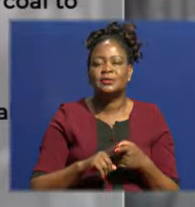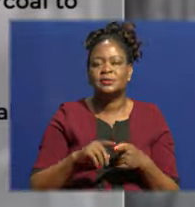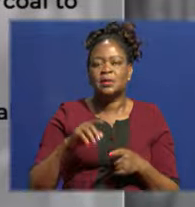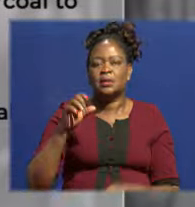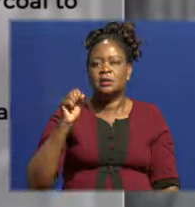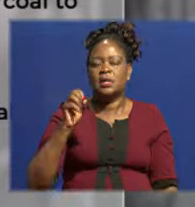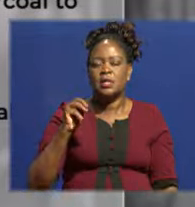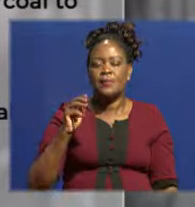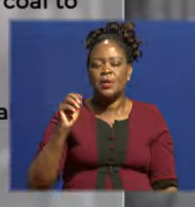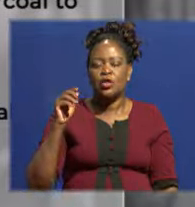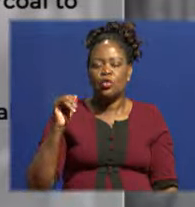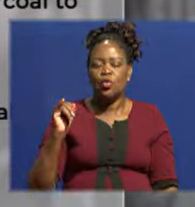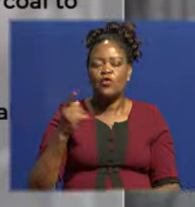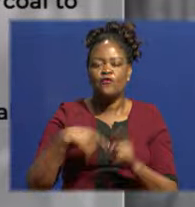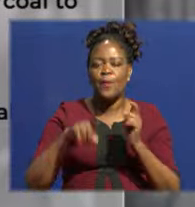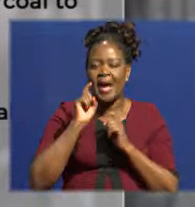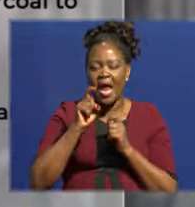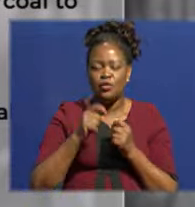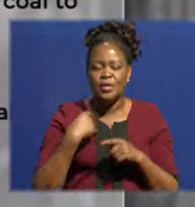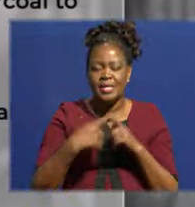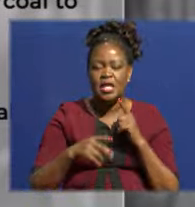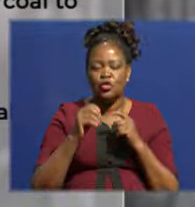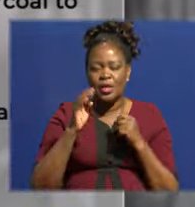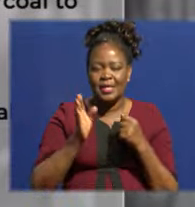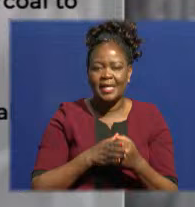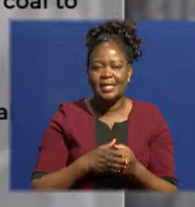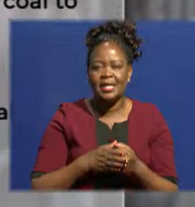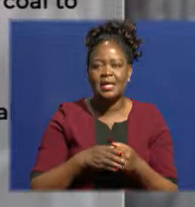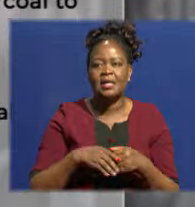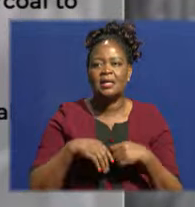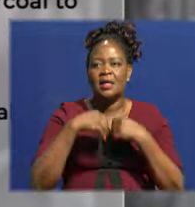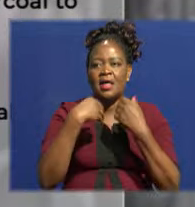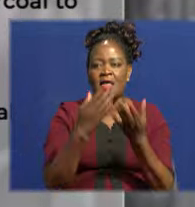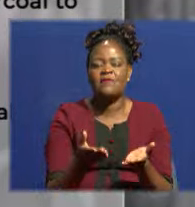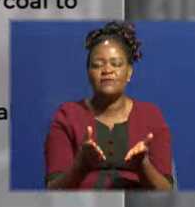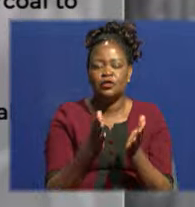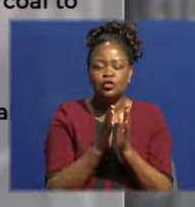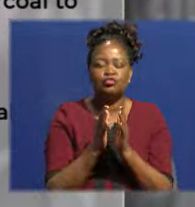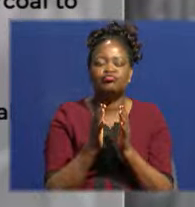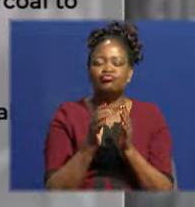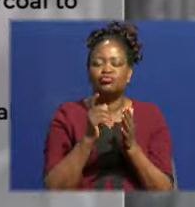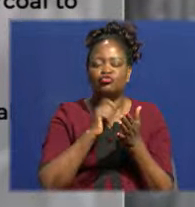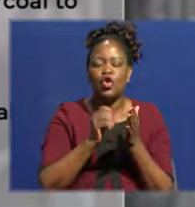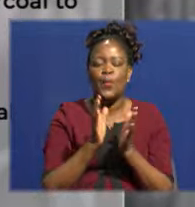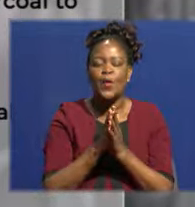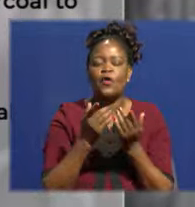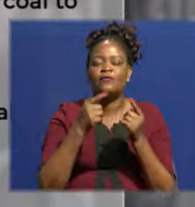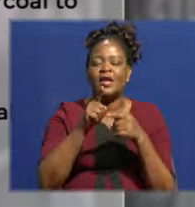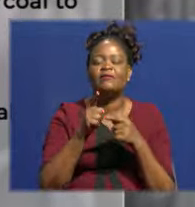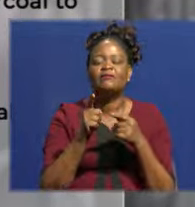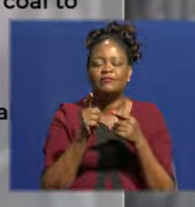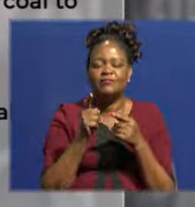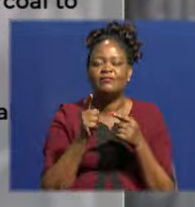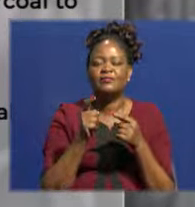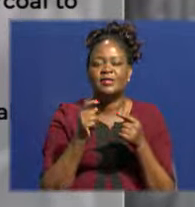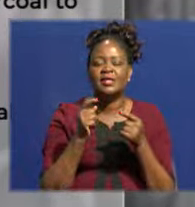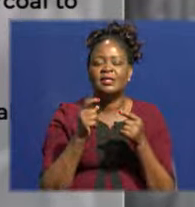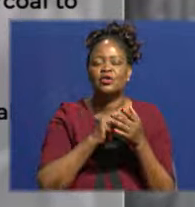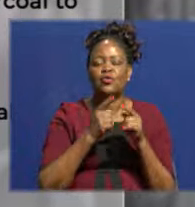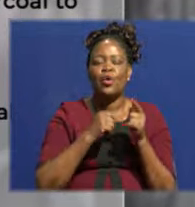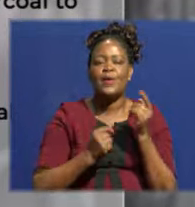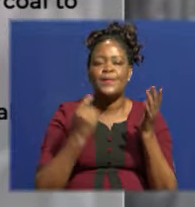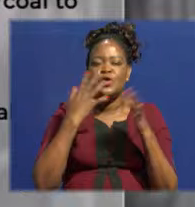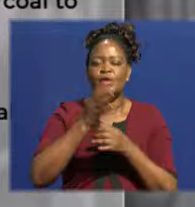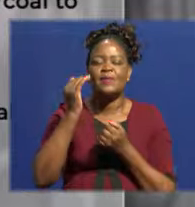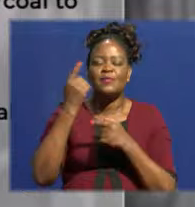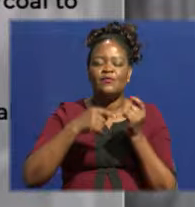In 2009, he released an autobiography titled Beyond Expectations, From Charcoal to